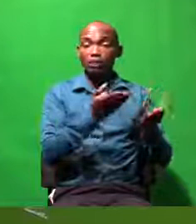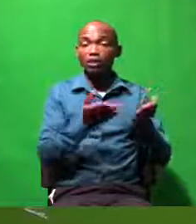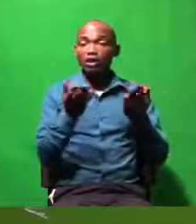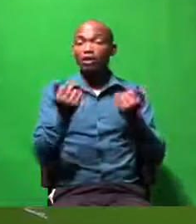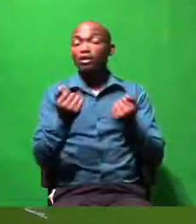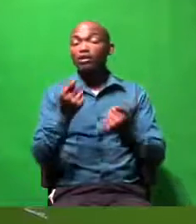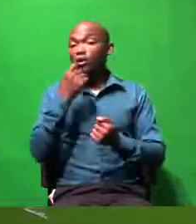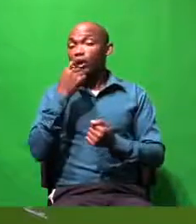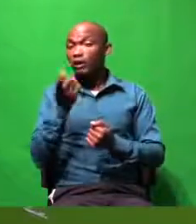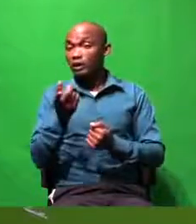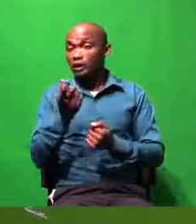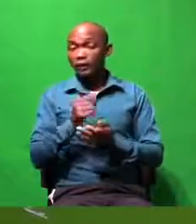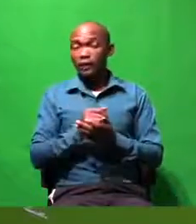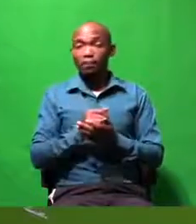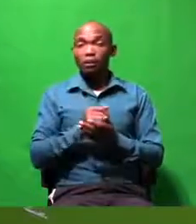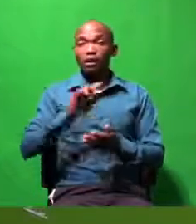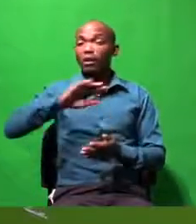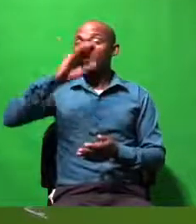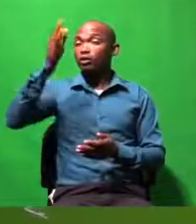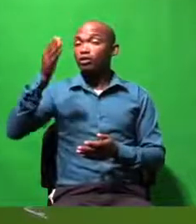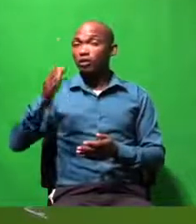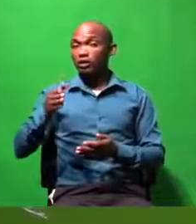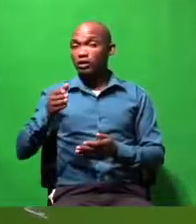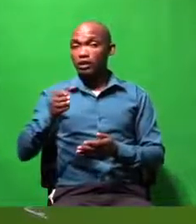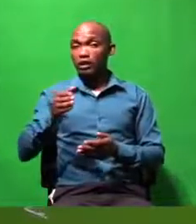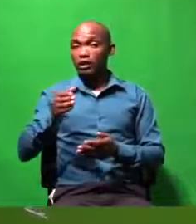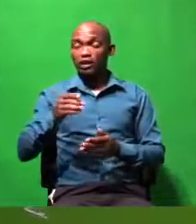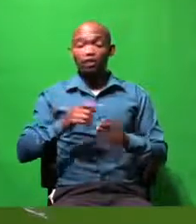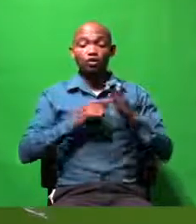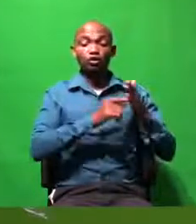say the mountain is located in